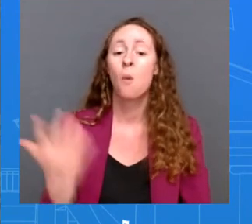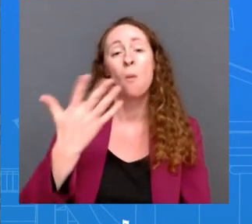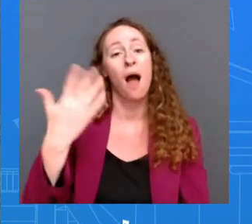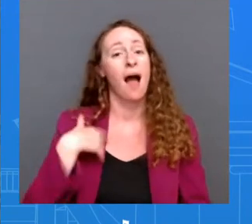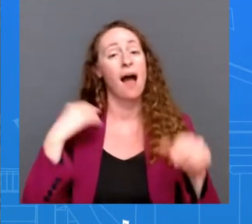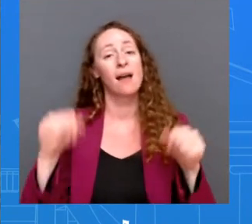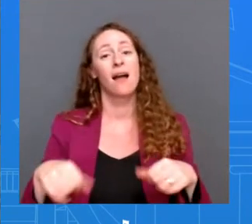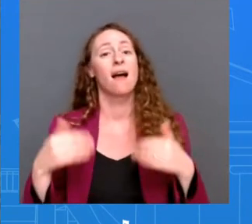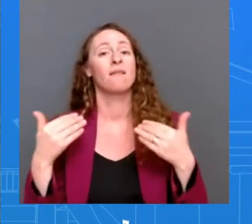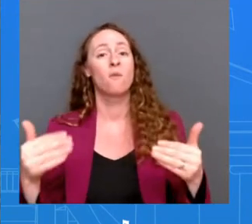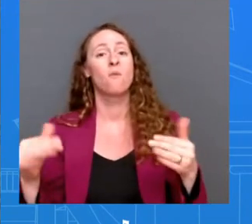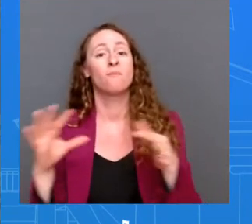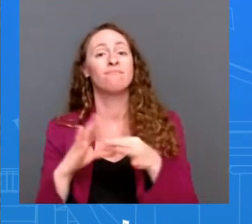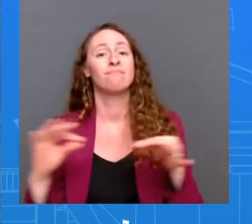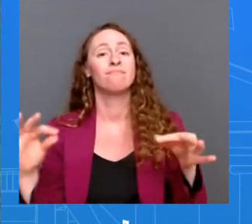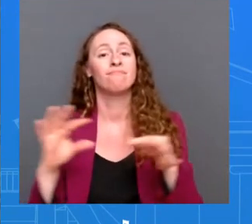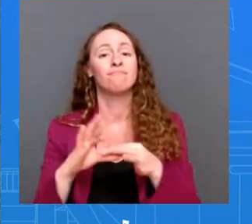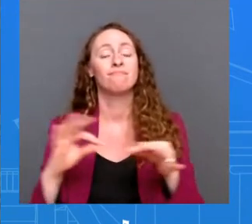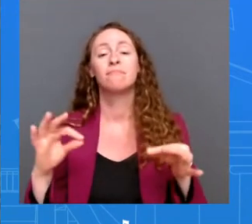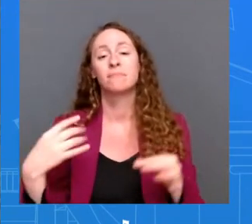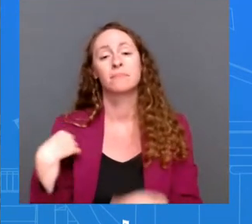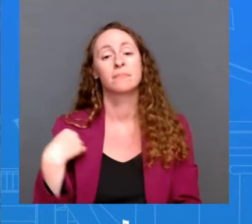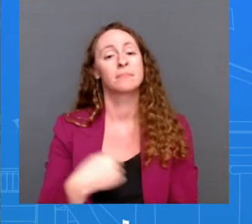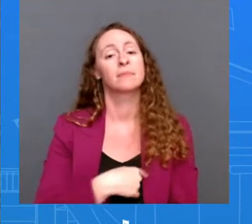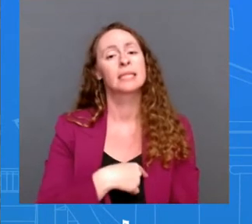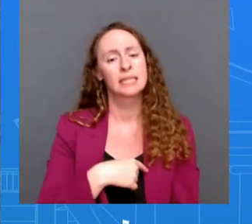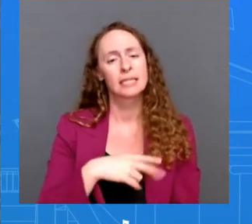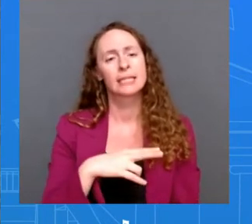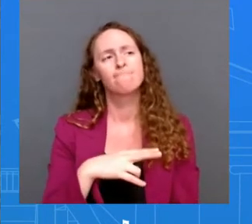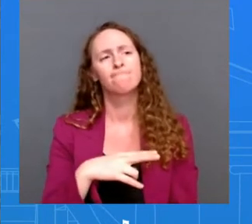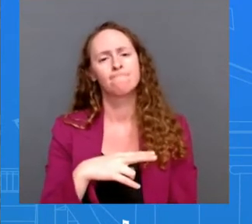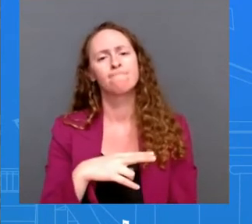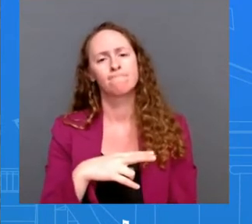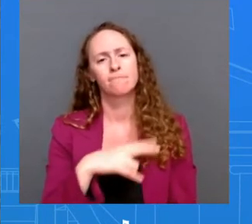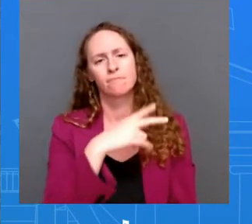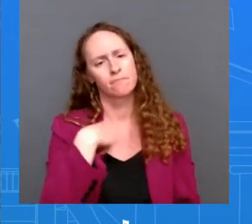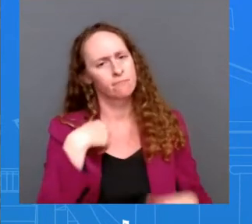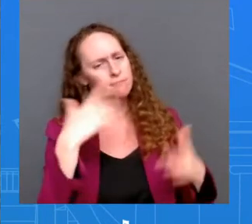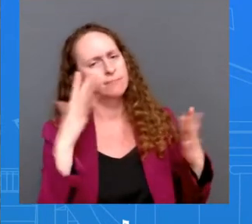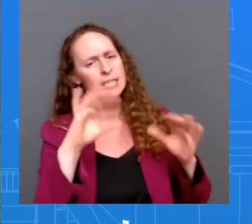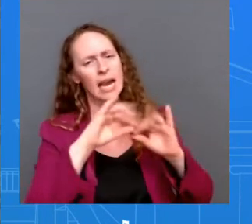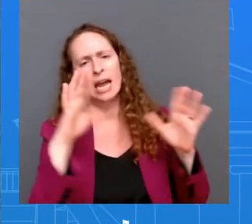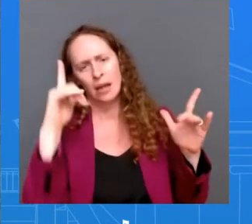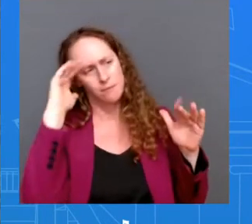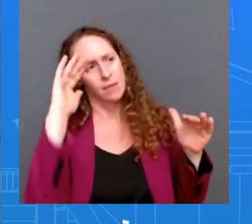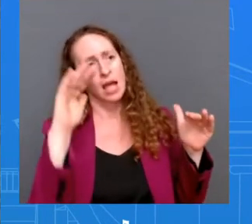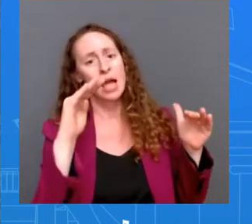are planning to falsify evidence in order to attribute the attack on the